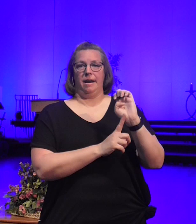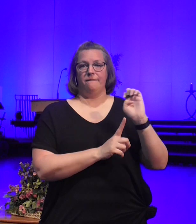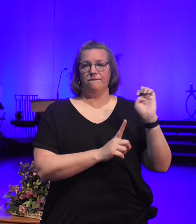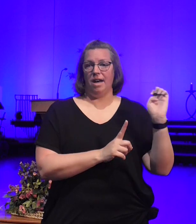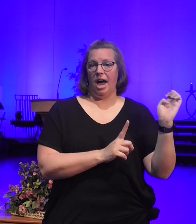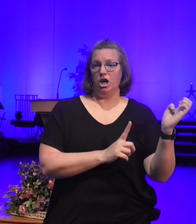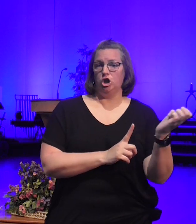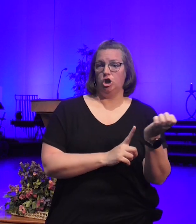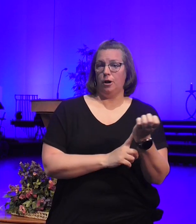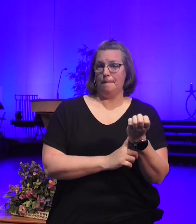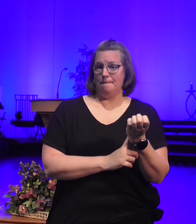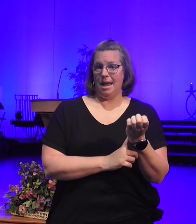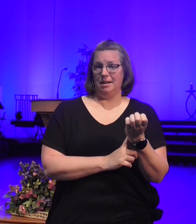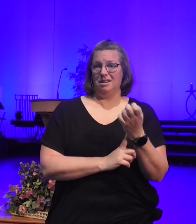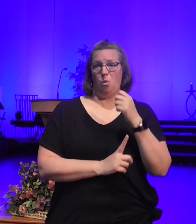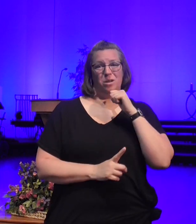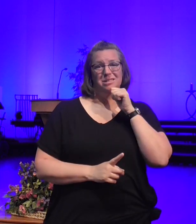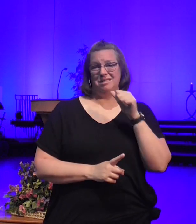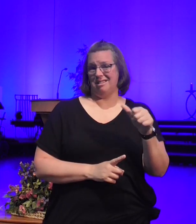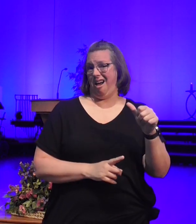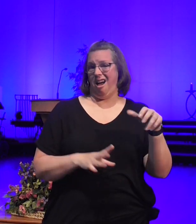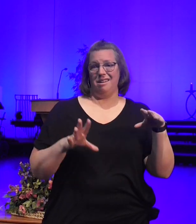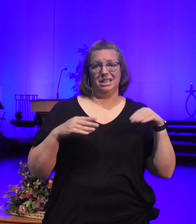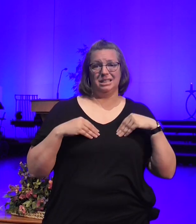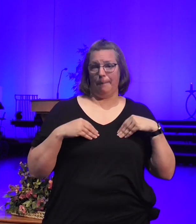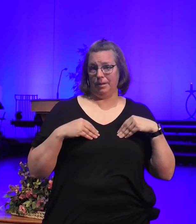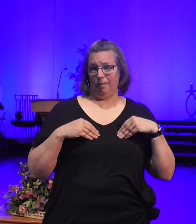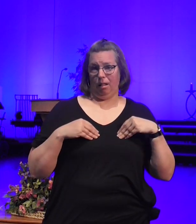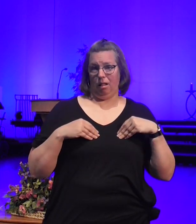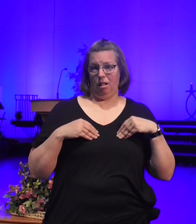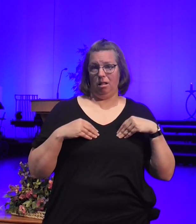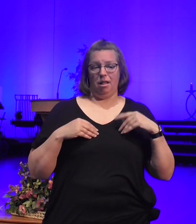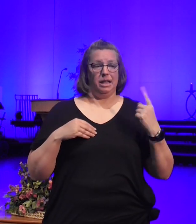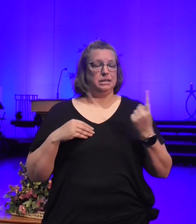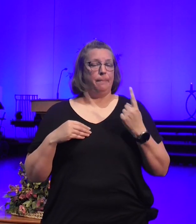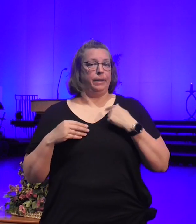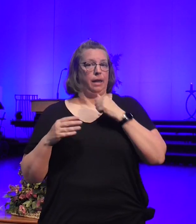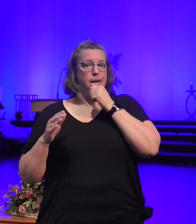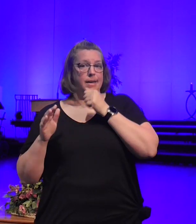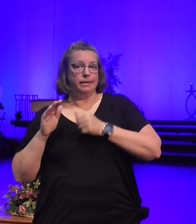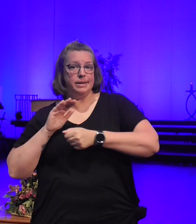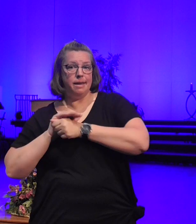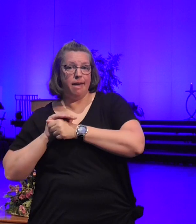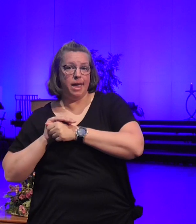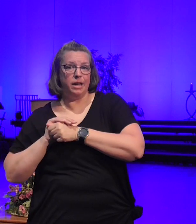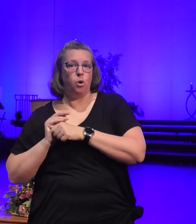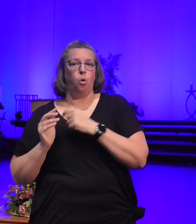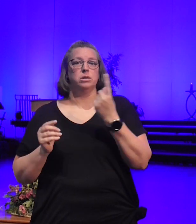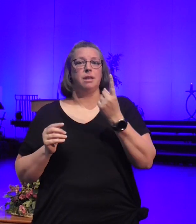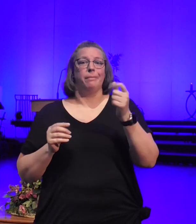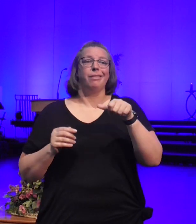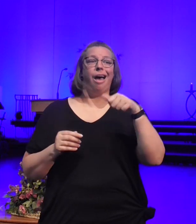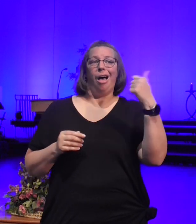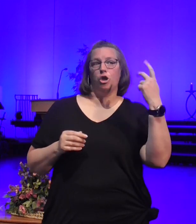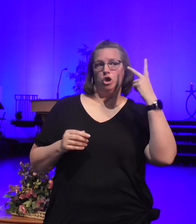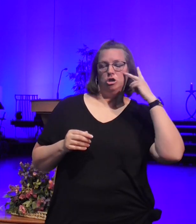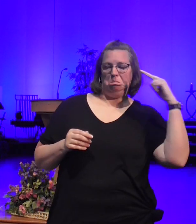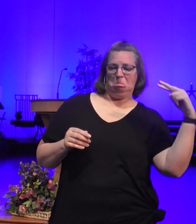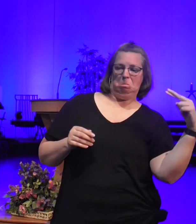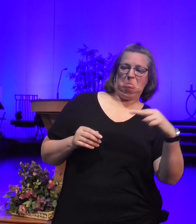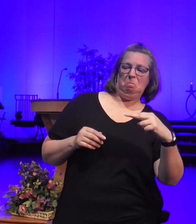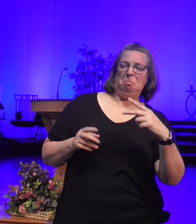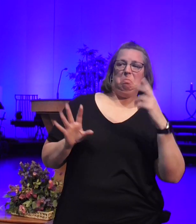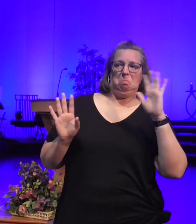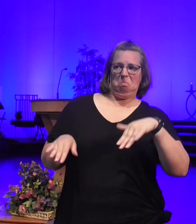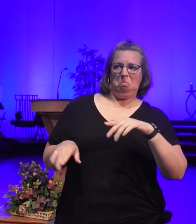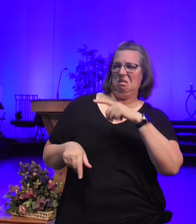us that was unacceptable. Whether it was something we hid from people or something that others saw in us and told